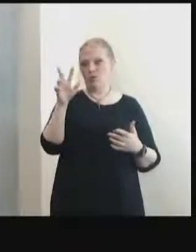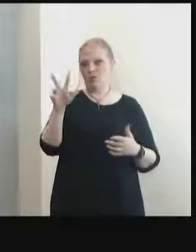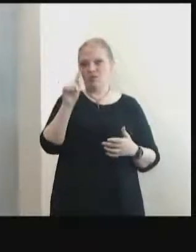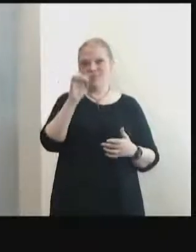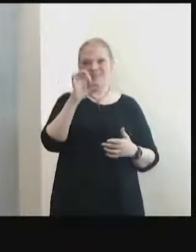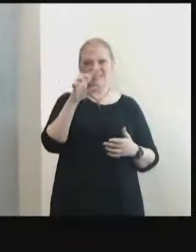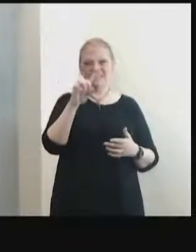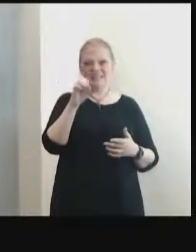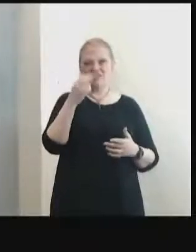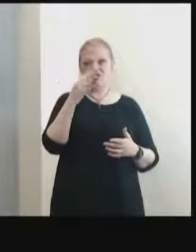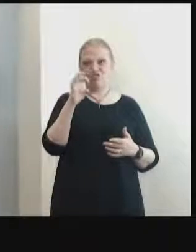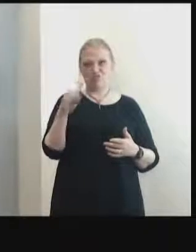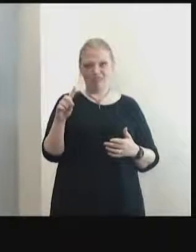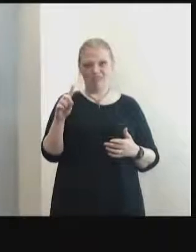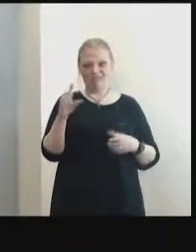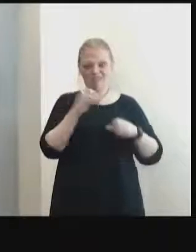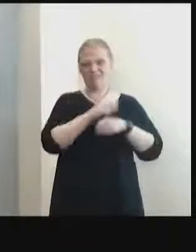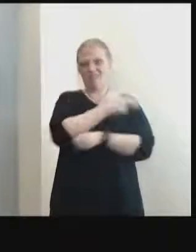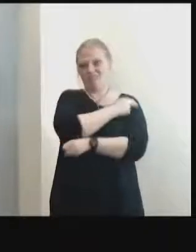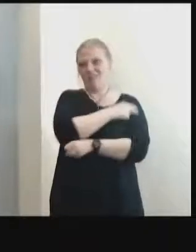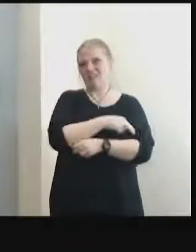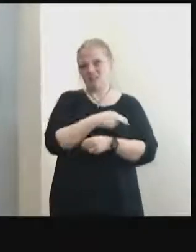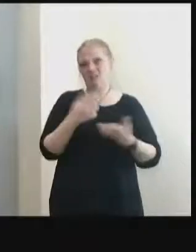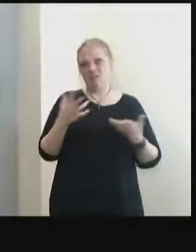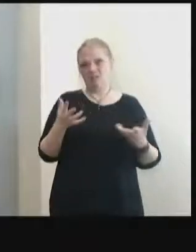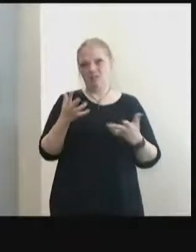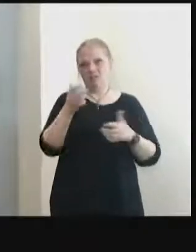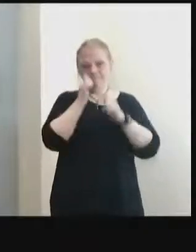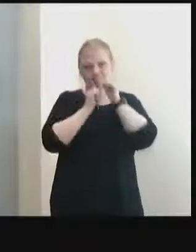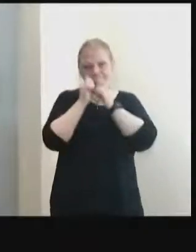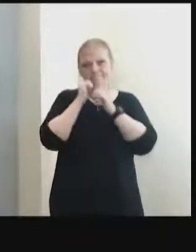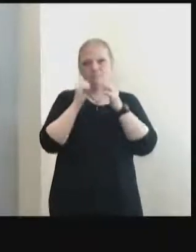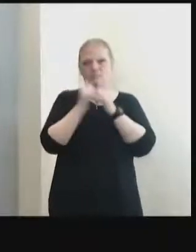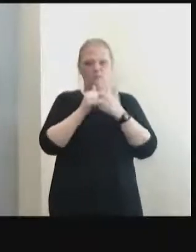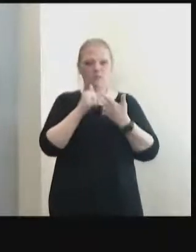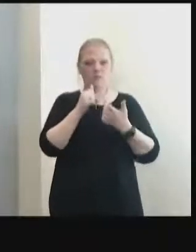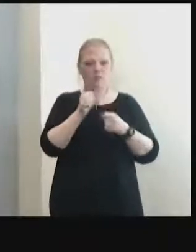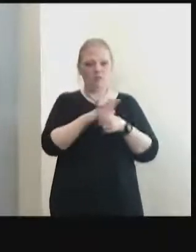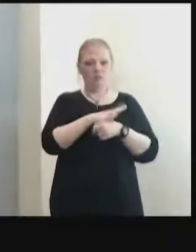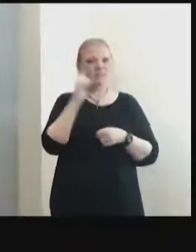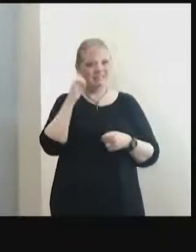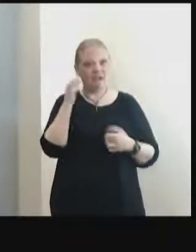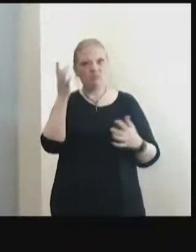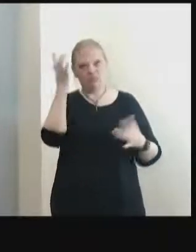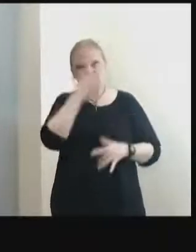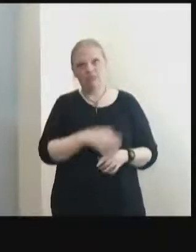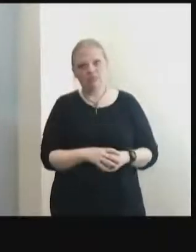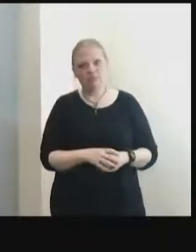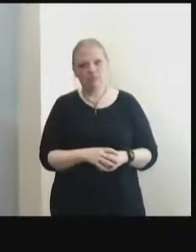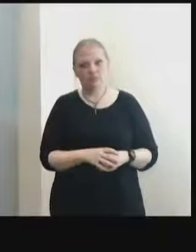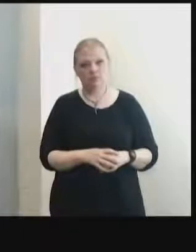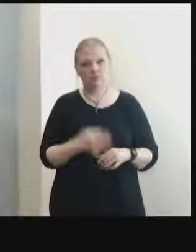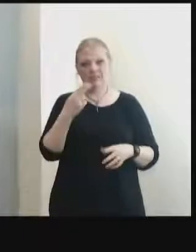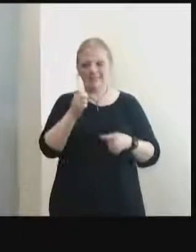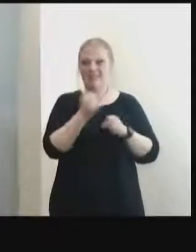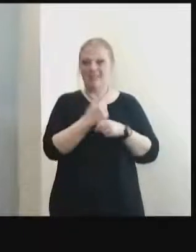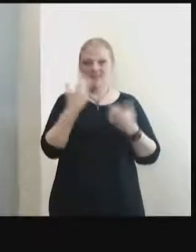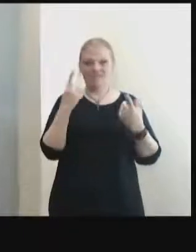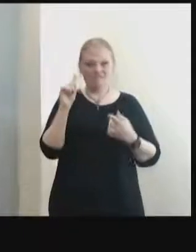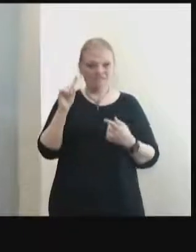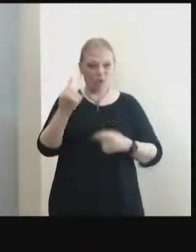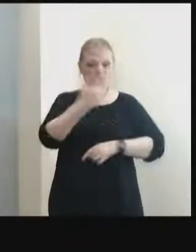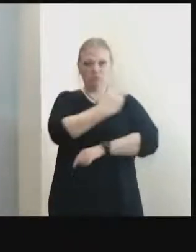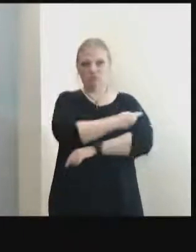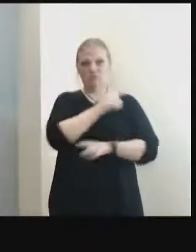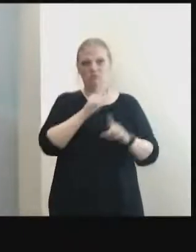as was reported by the Buffalo News, dealing with COVID. And he sounds pretty sick. And he had gotten his first dose, but it looks like